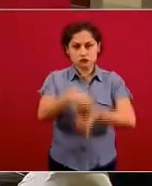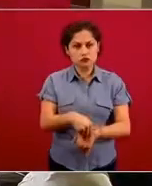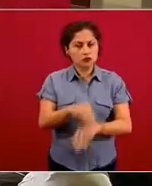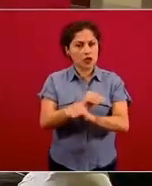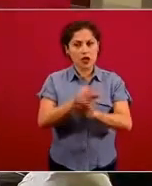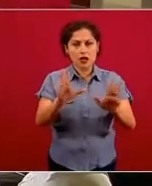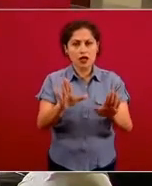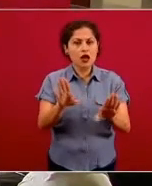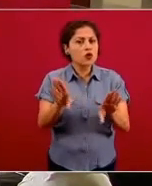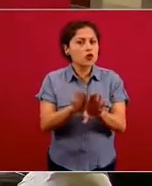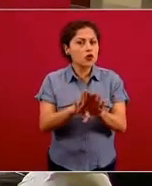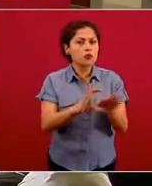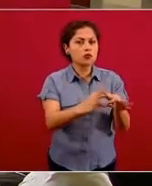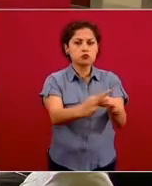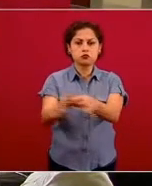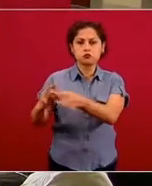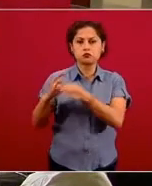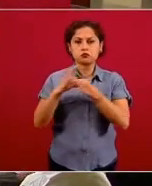doing.